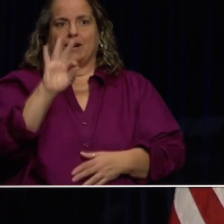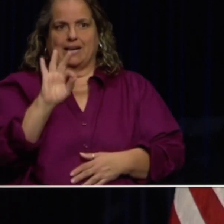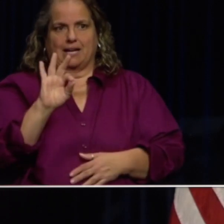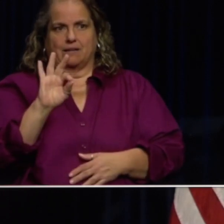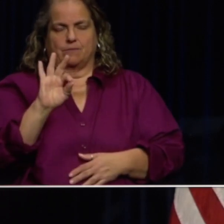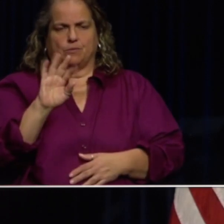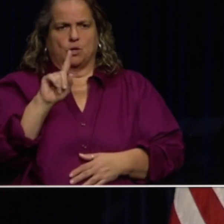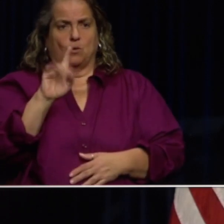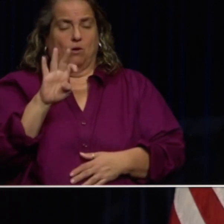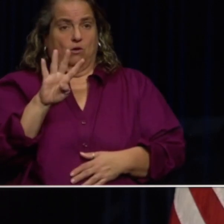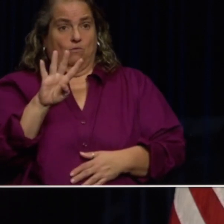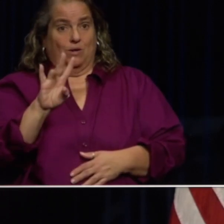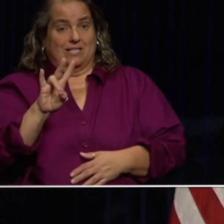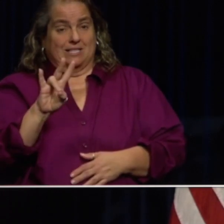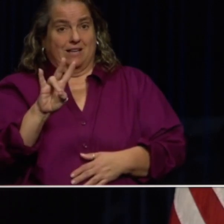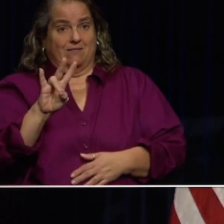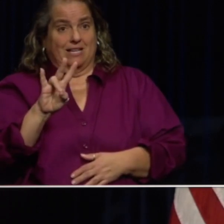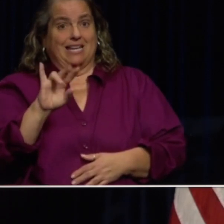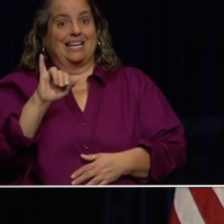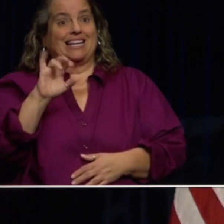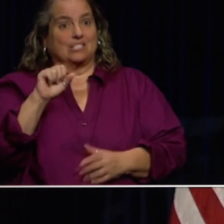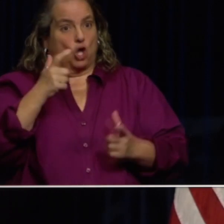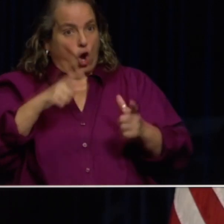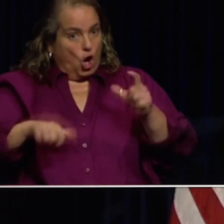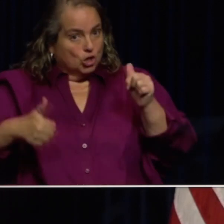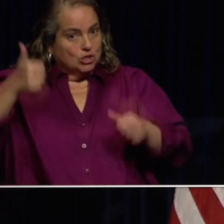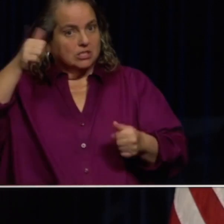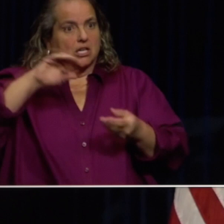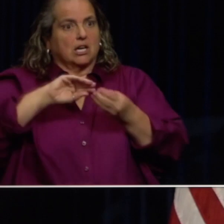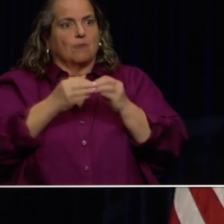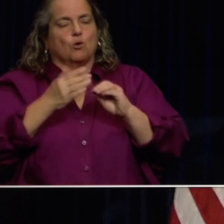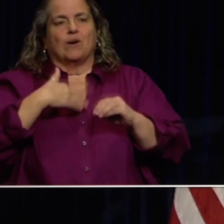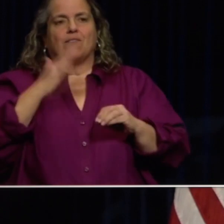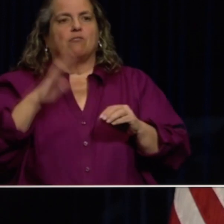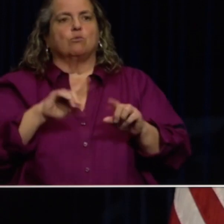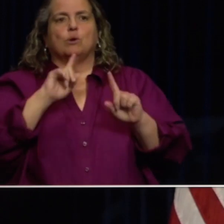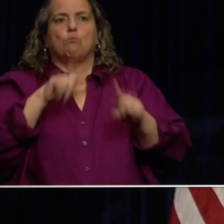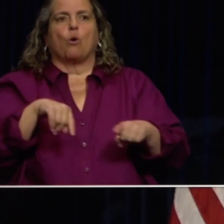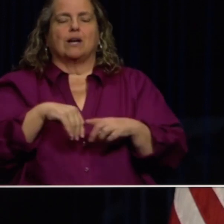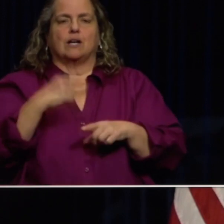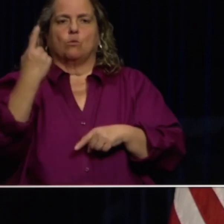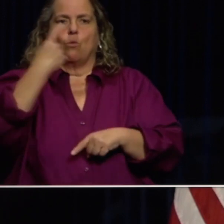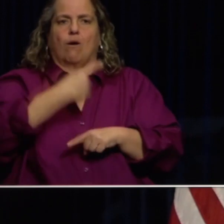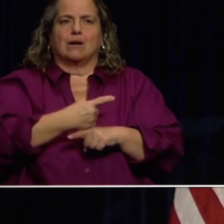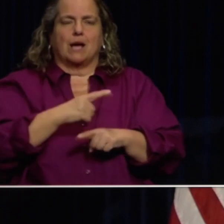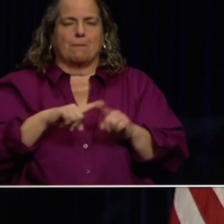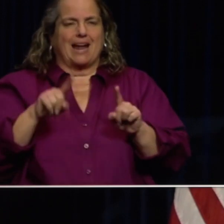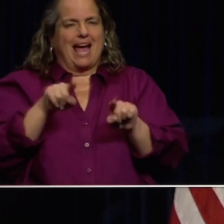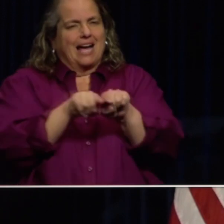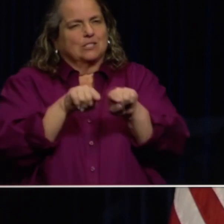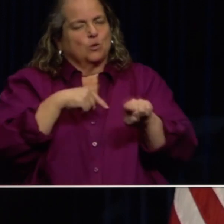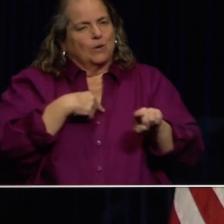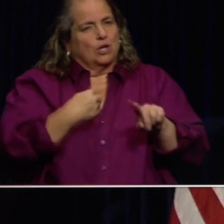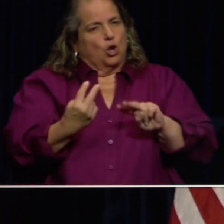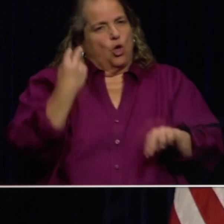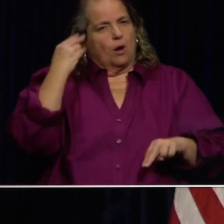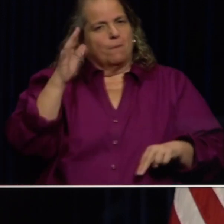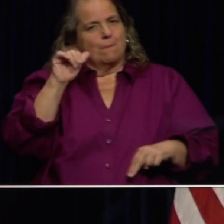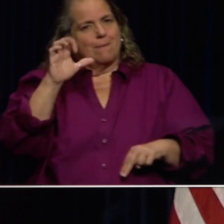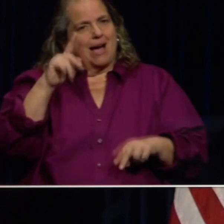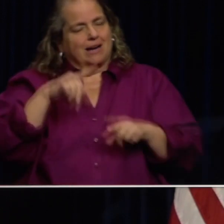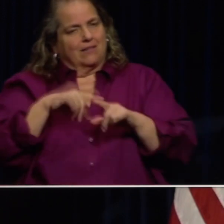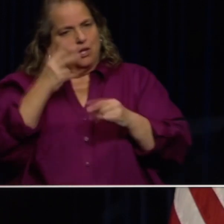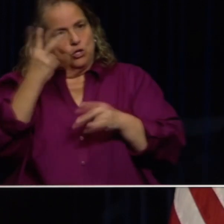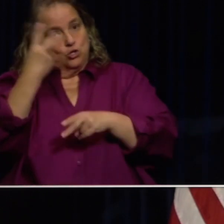1,149. Now, 147 is the largest number we've reported in a day, but as we look back at the